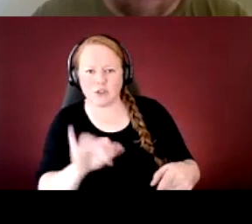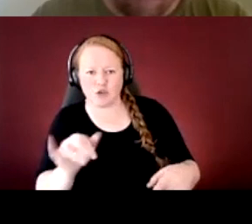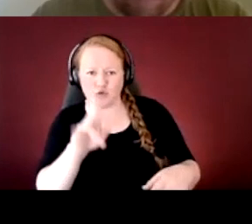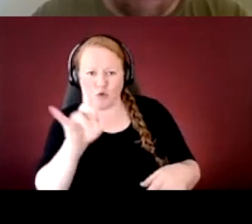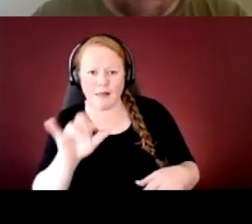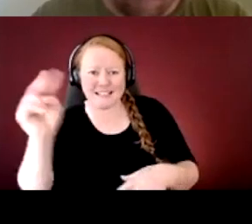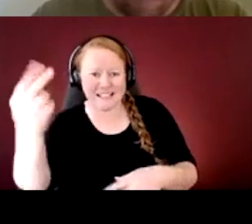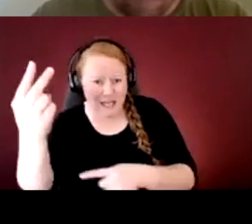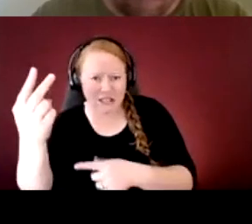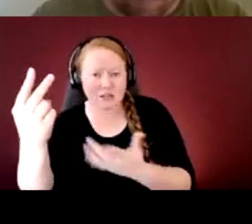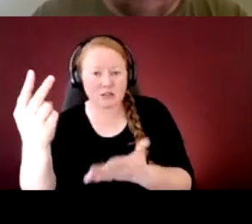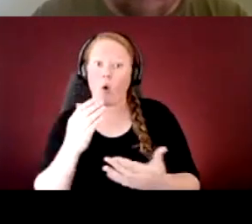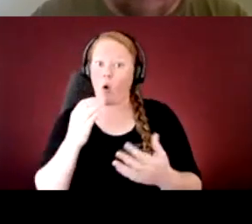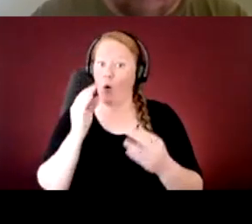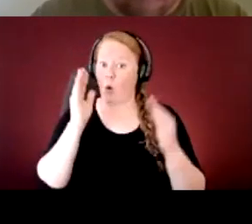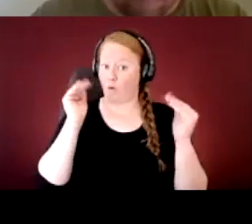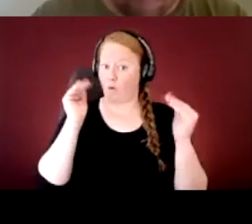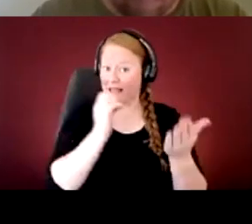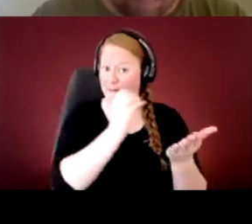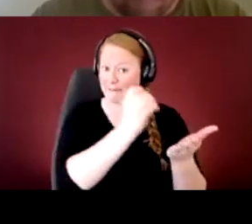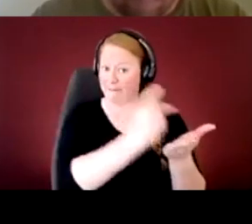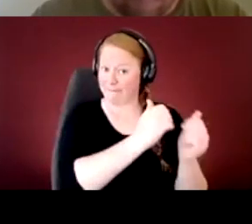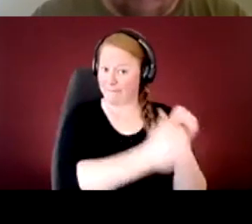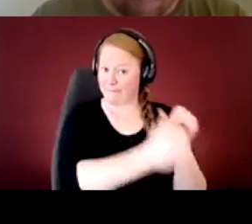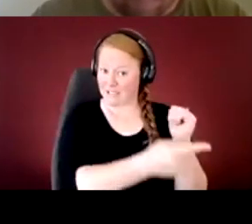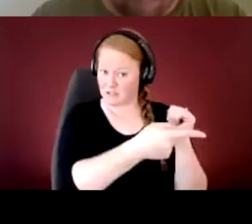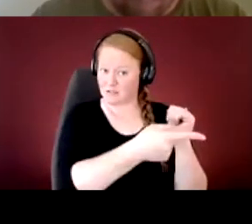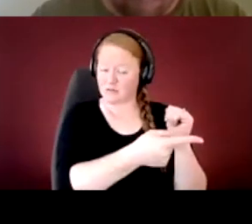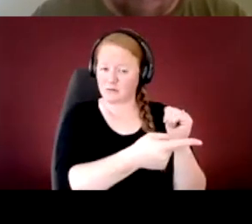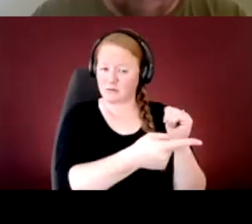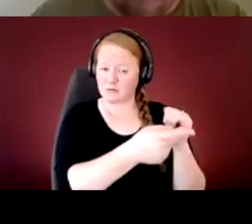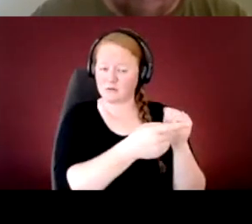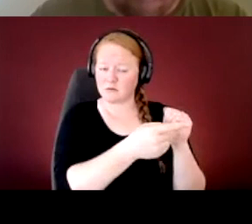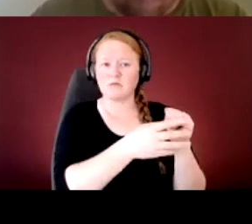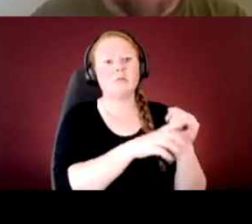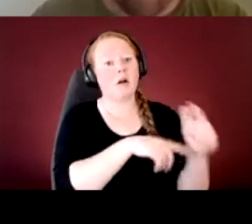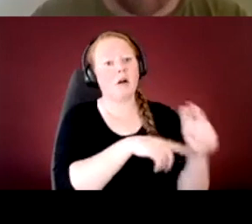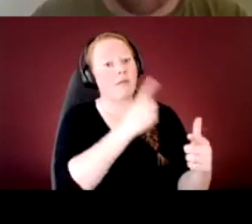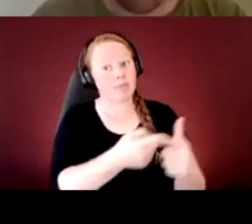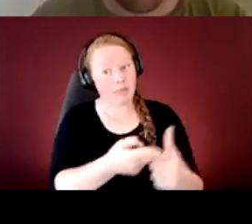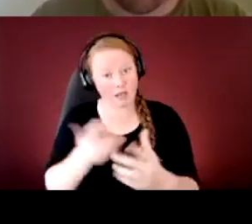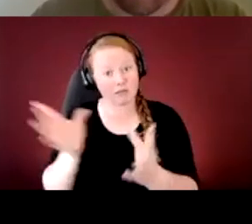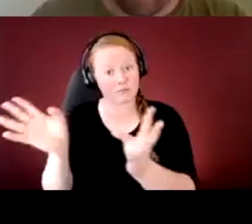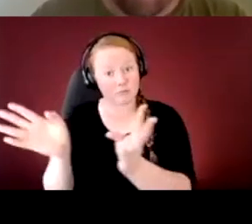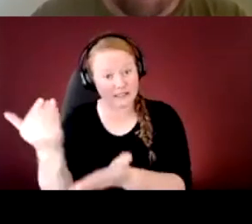if we can get it passed by then, and then we can reconvene to determine next steps.